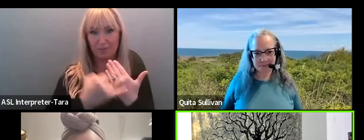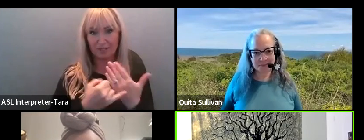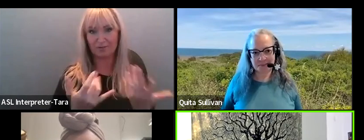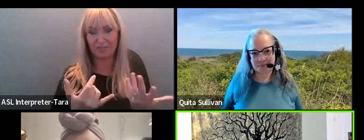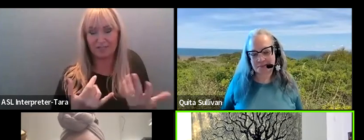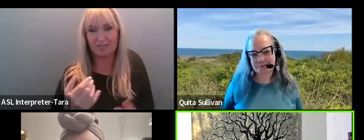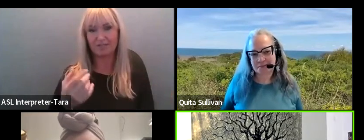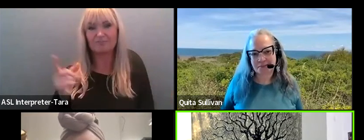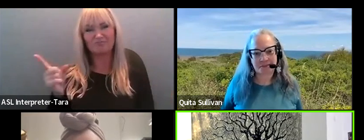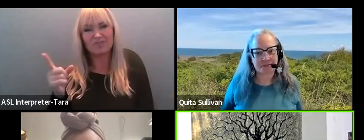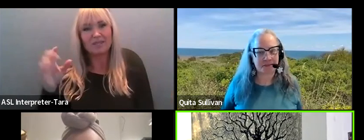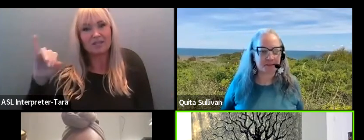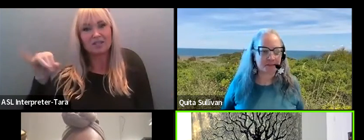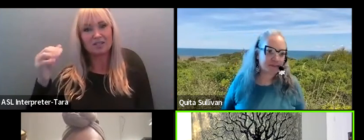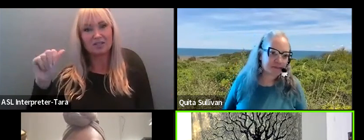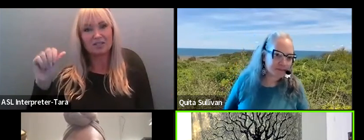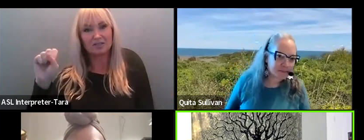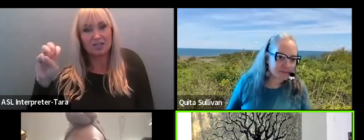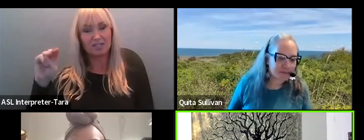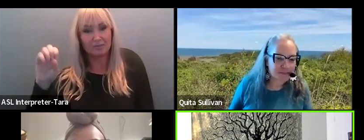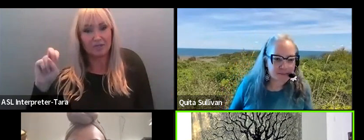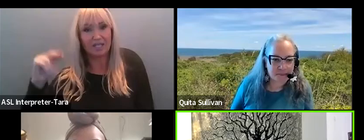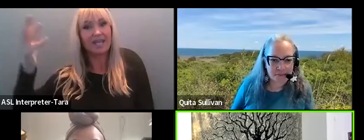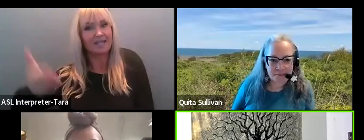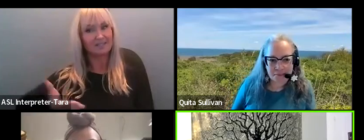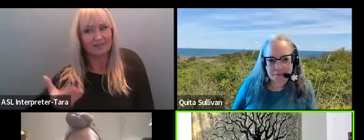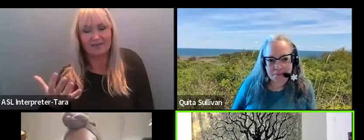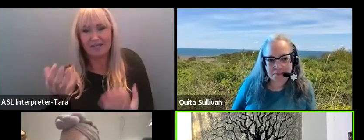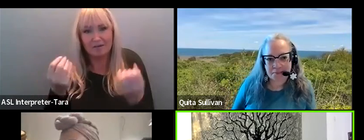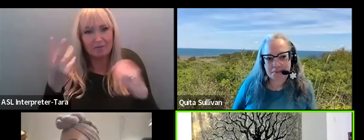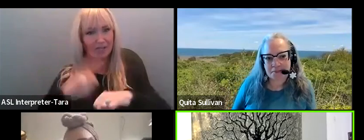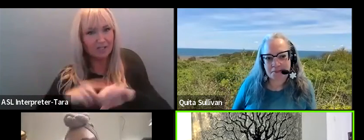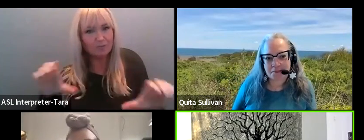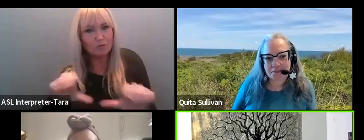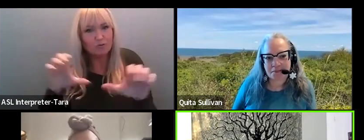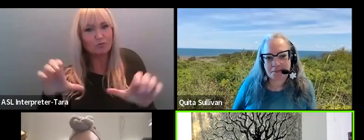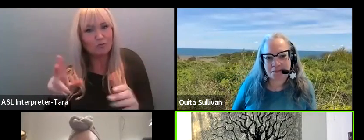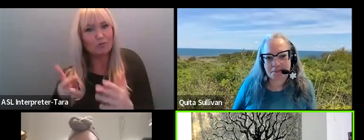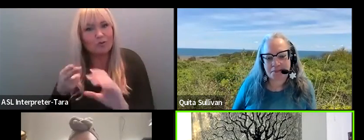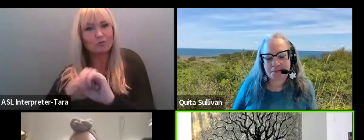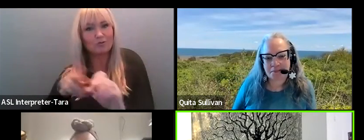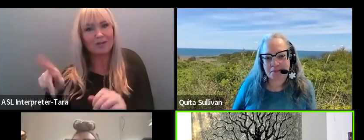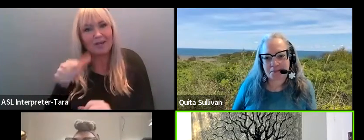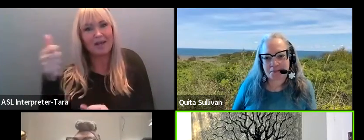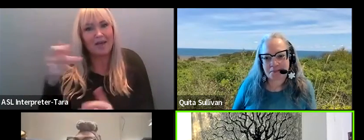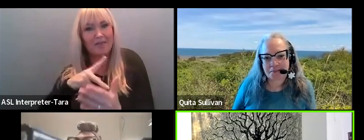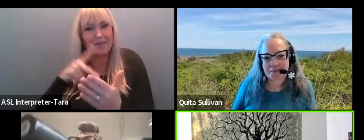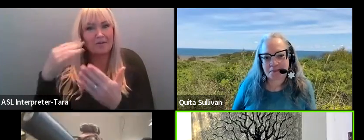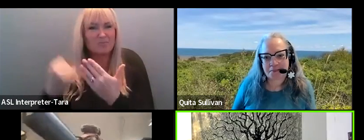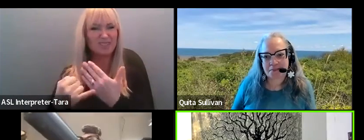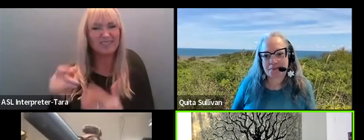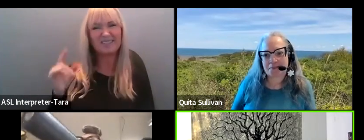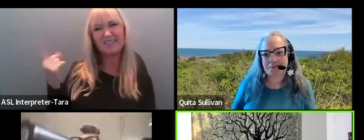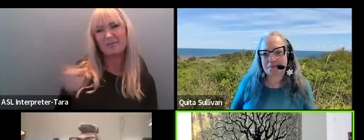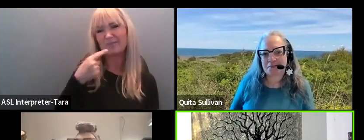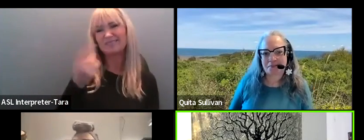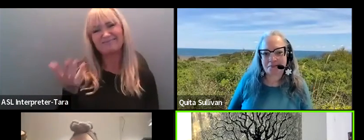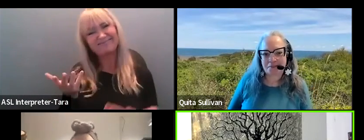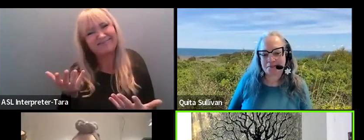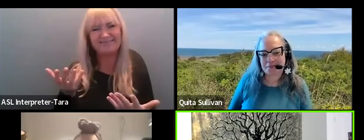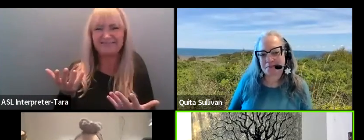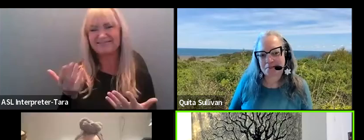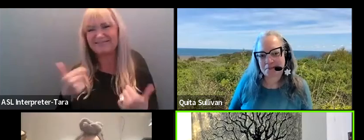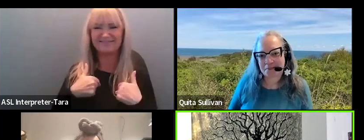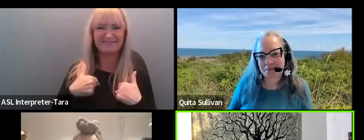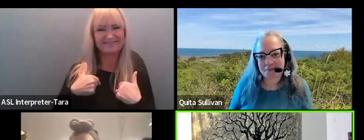do past projects. She's invited me a number of times to do other projects. And I always was just like, you know, I don't know. I don't think I'm ready.